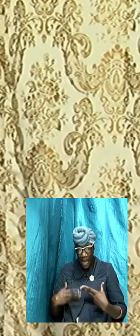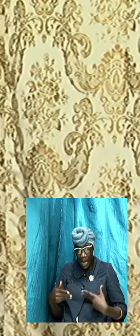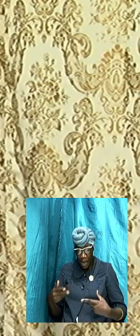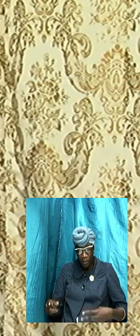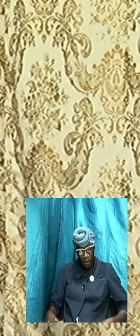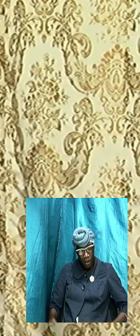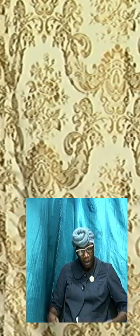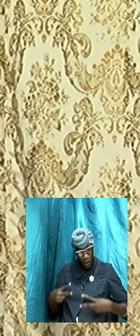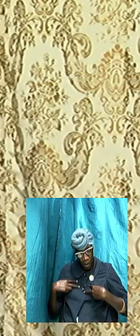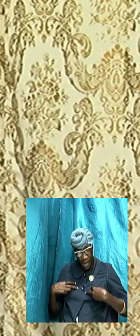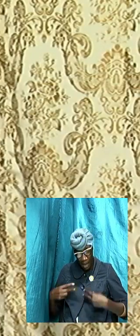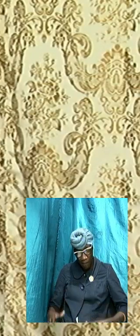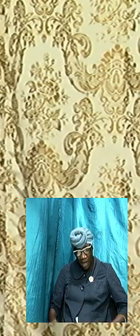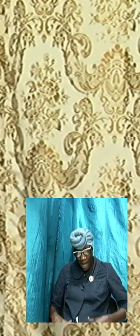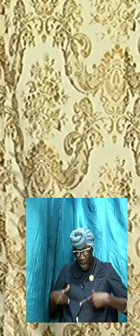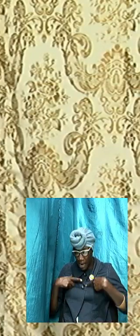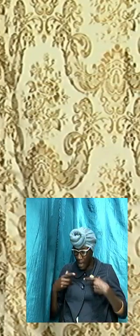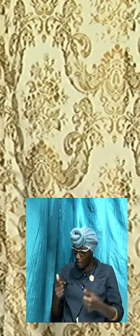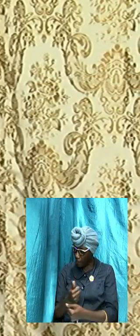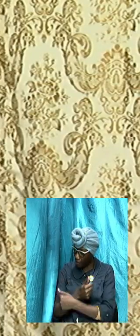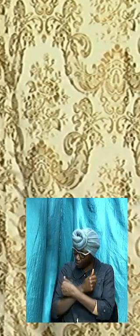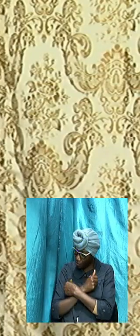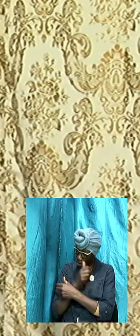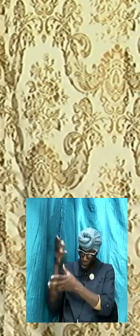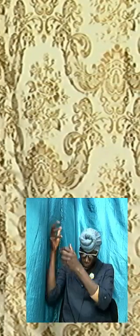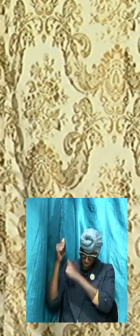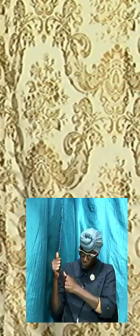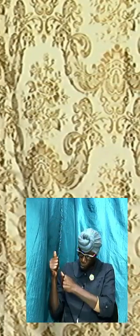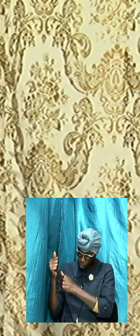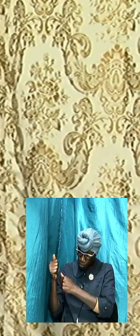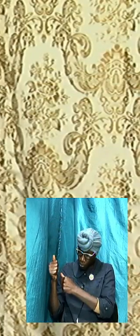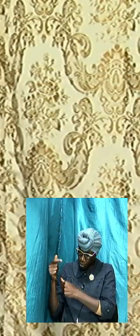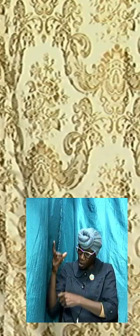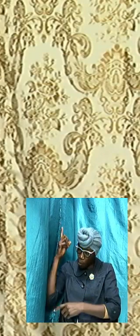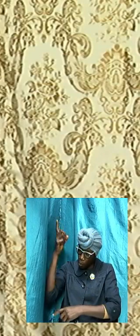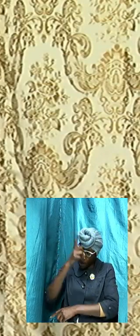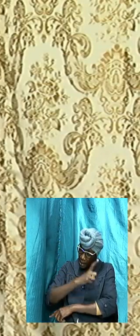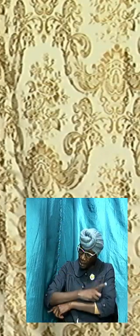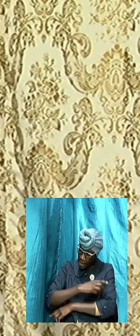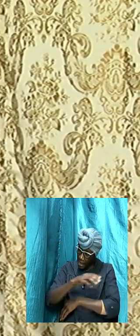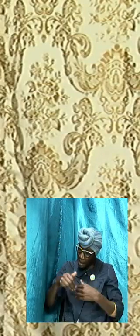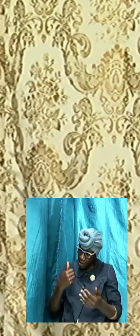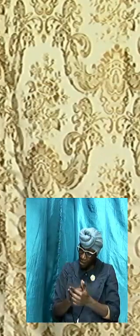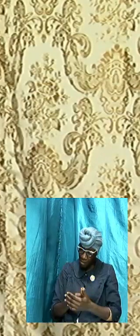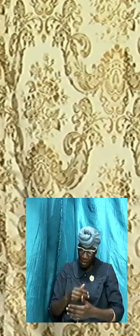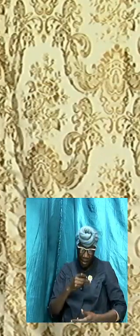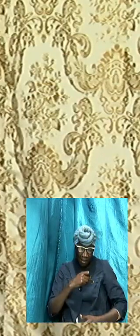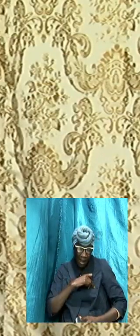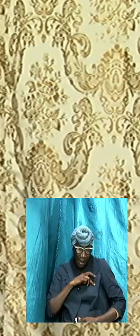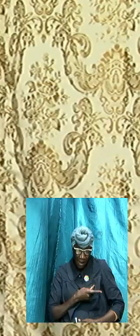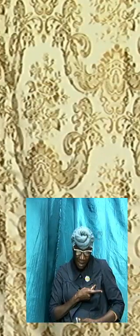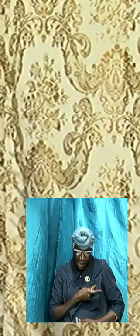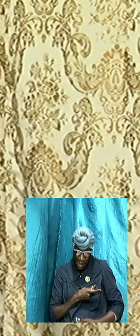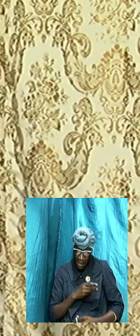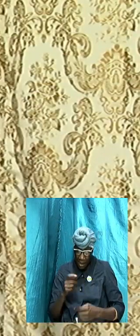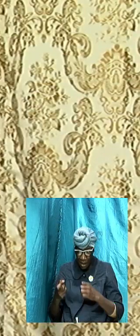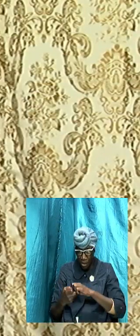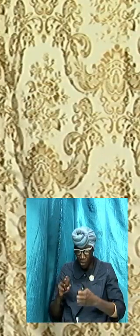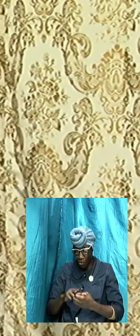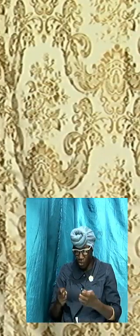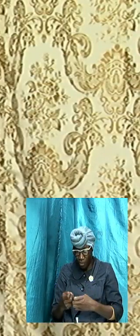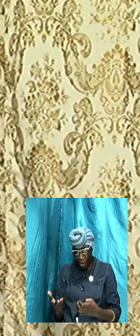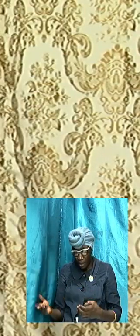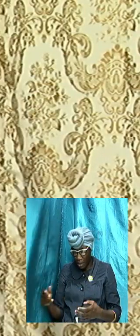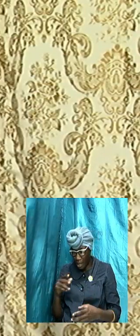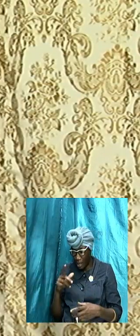hope. We have a hope that one day, amen, all this heartache, all this trouble, all these things that are in our